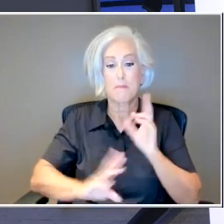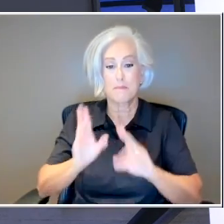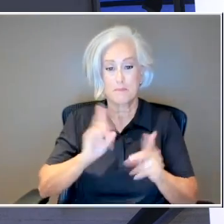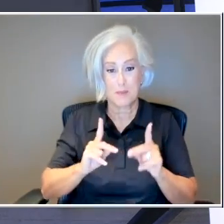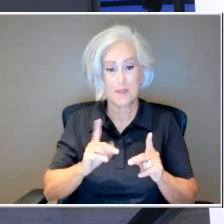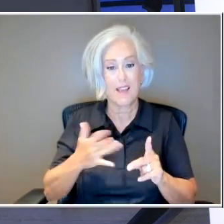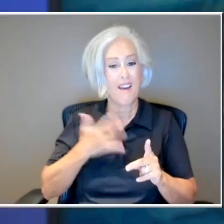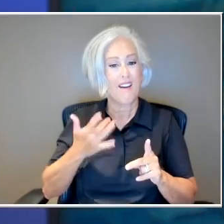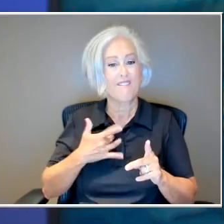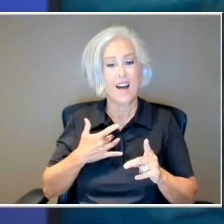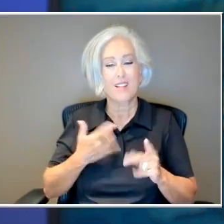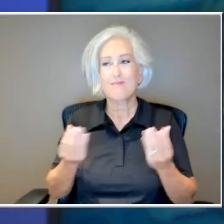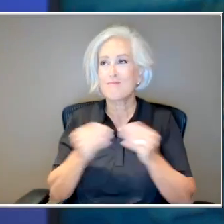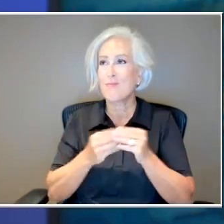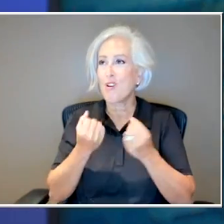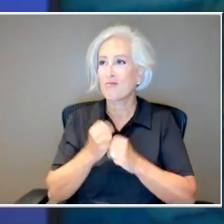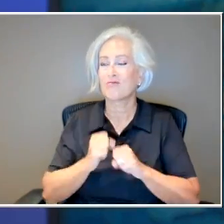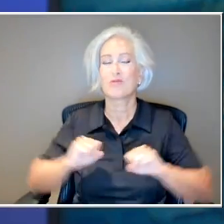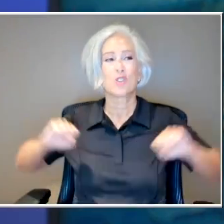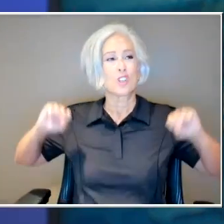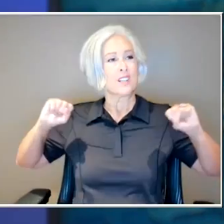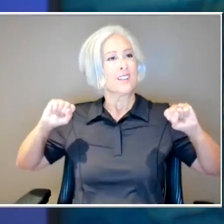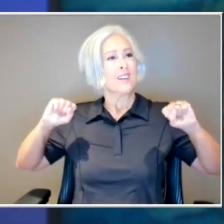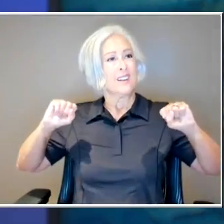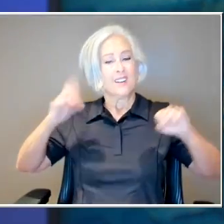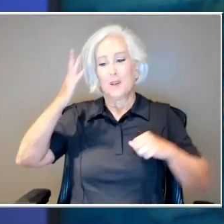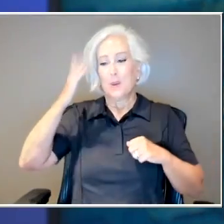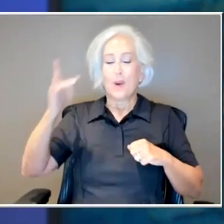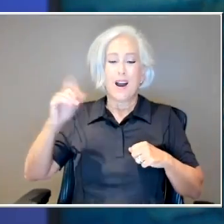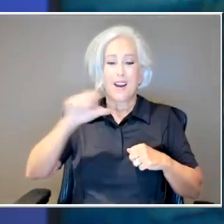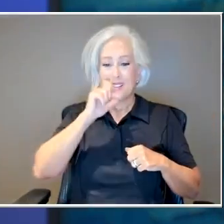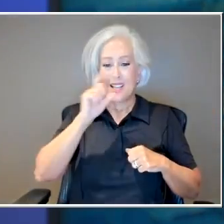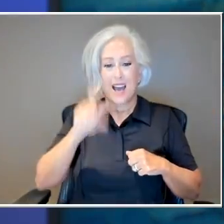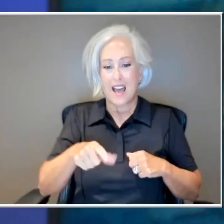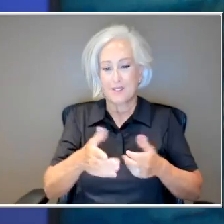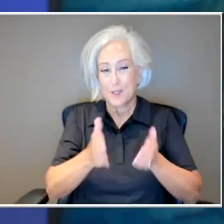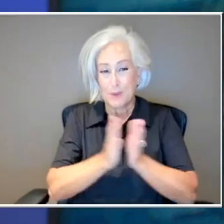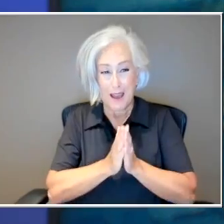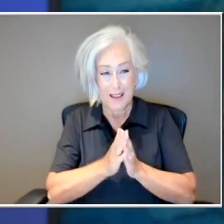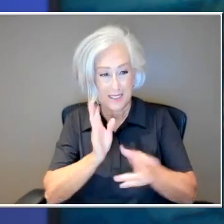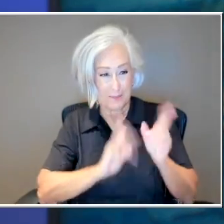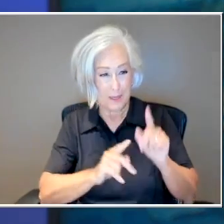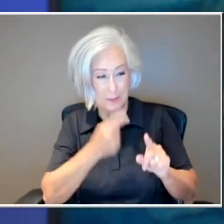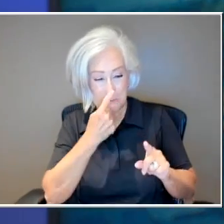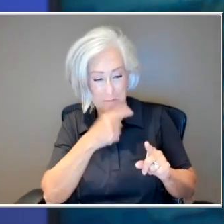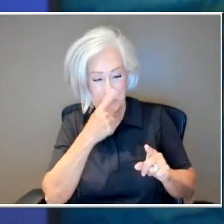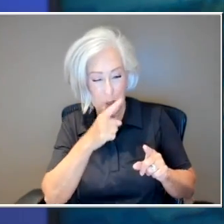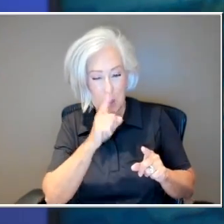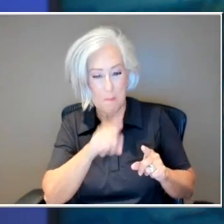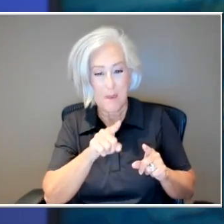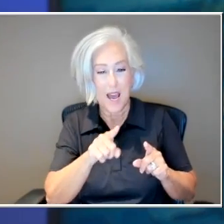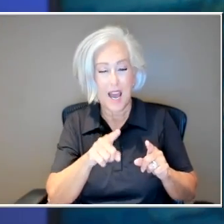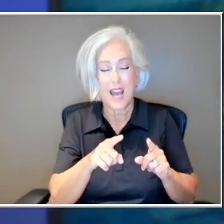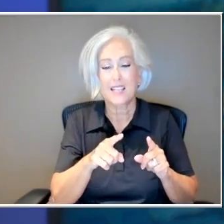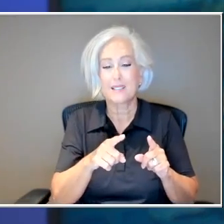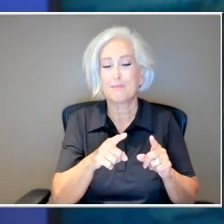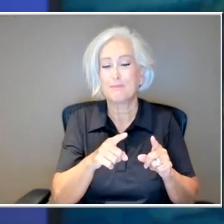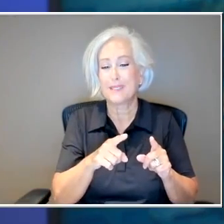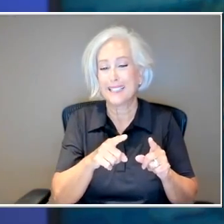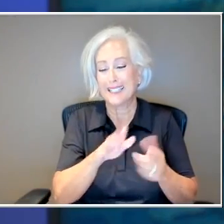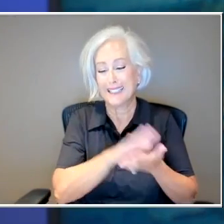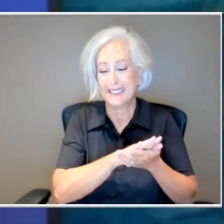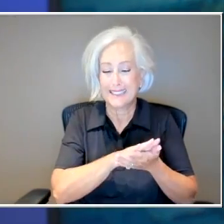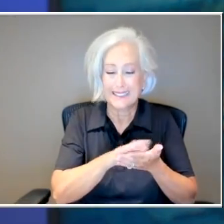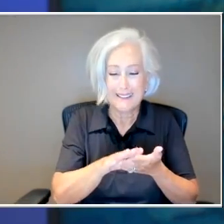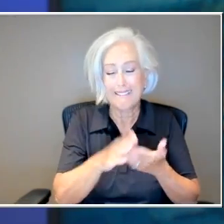ways because you didn't have to ask people to behave in a kind and courteous way while you were going through treatment.